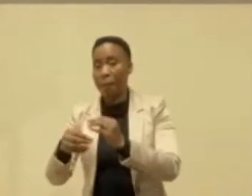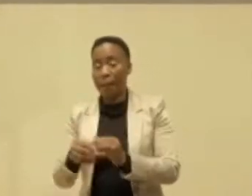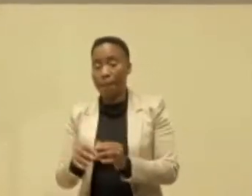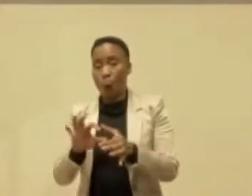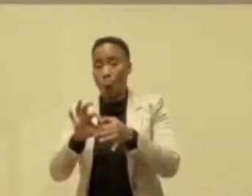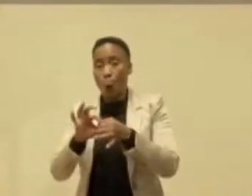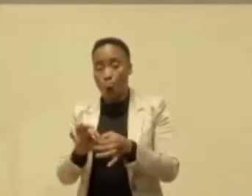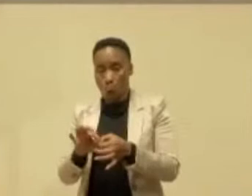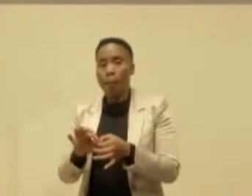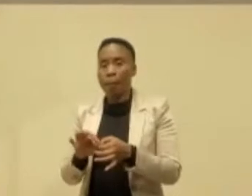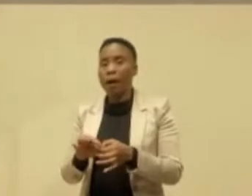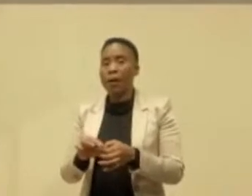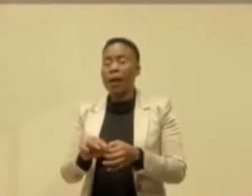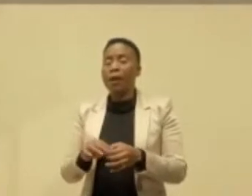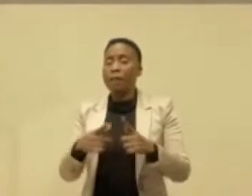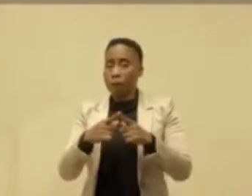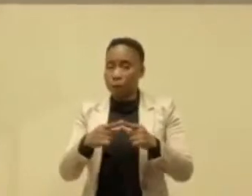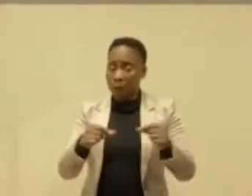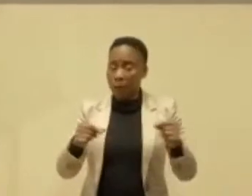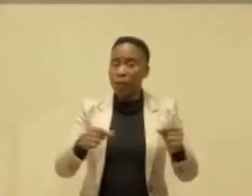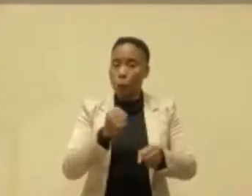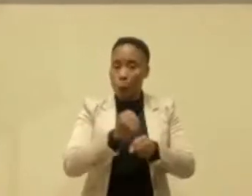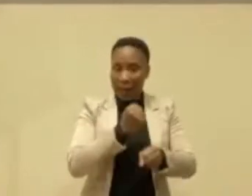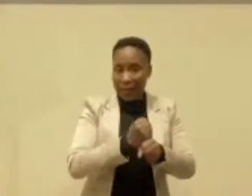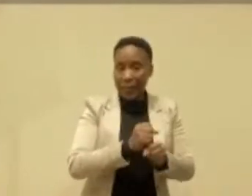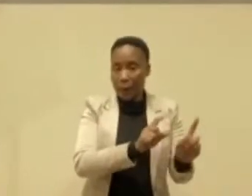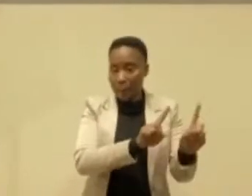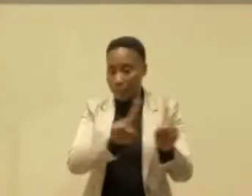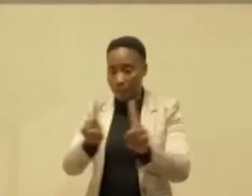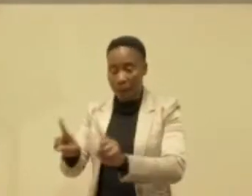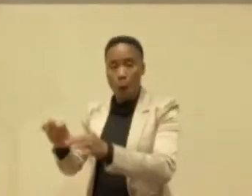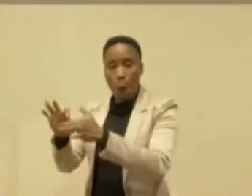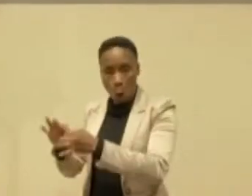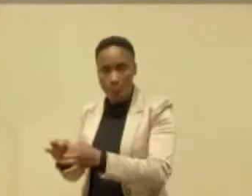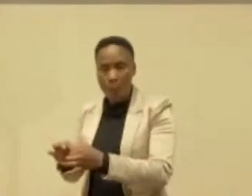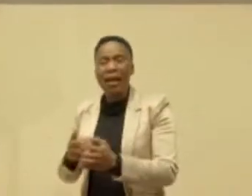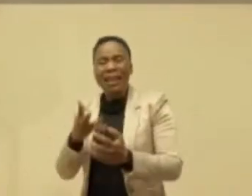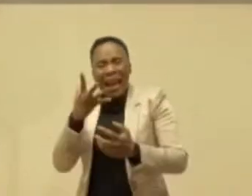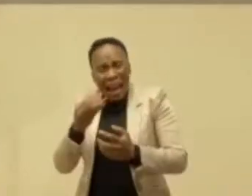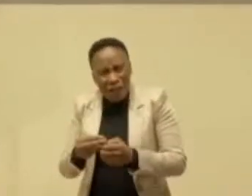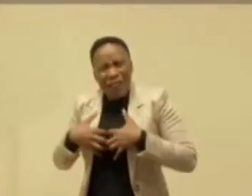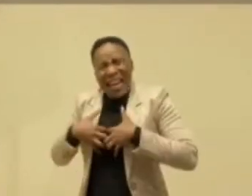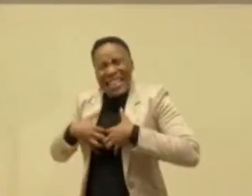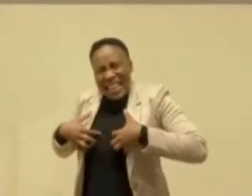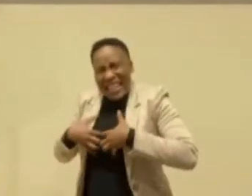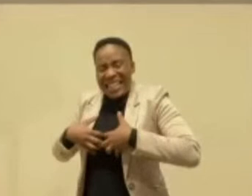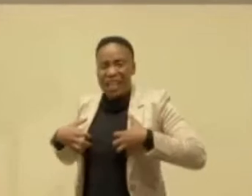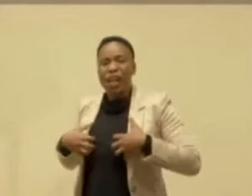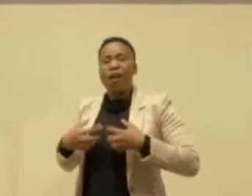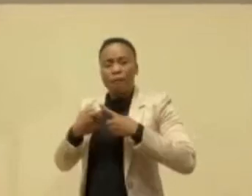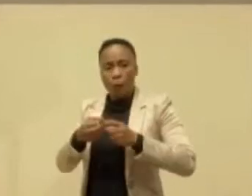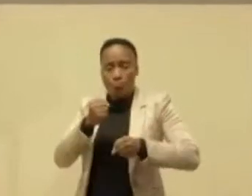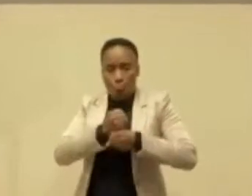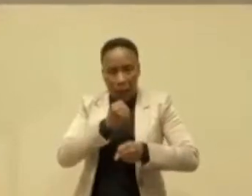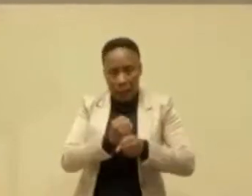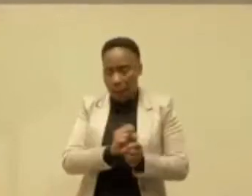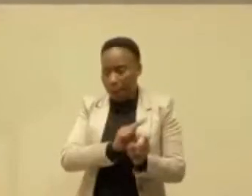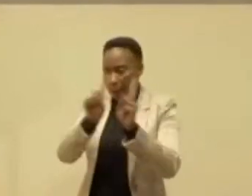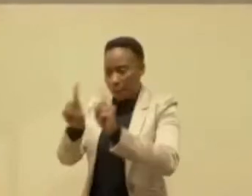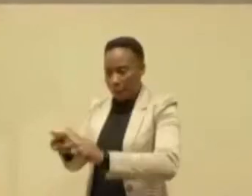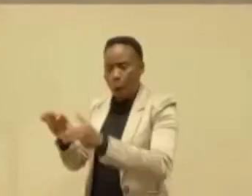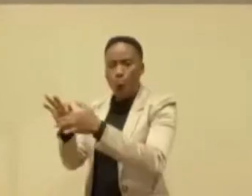there is frustrations from the workplace and we are serious in the department to implement that program to date we have